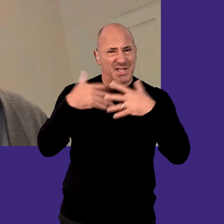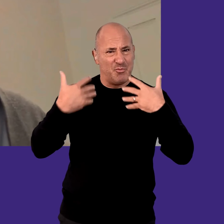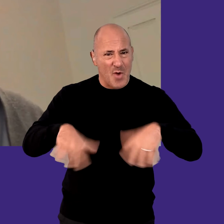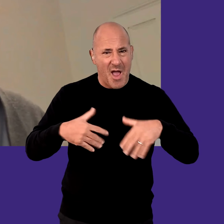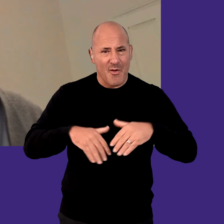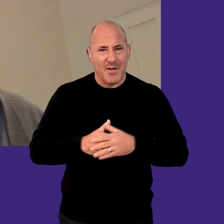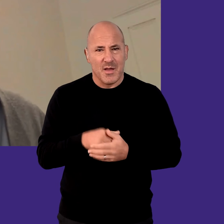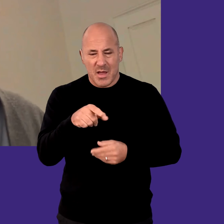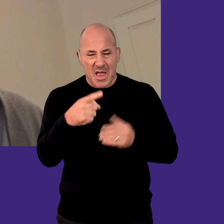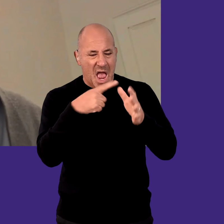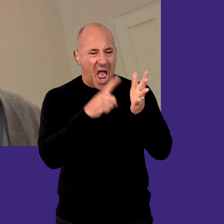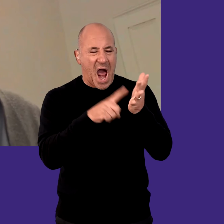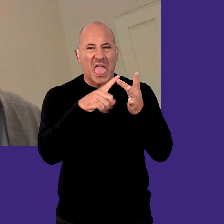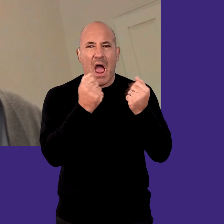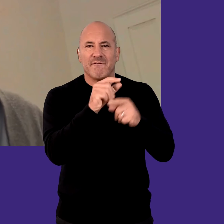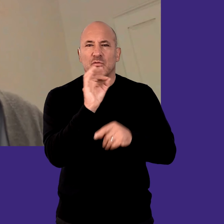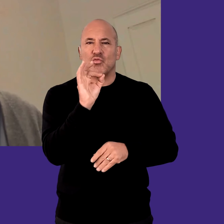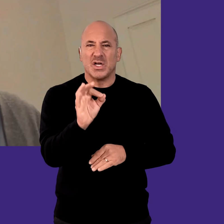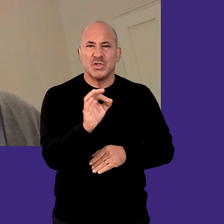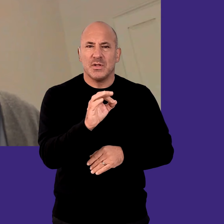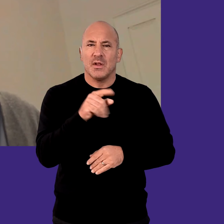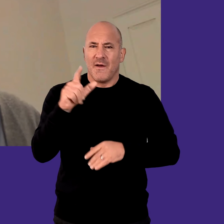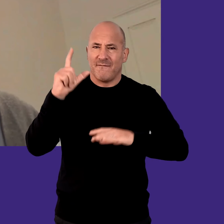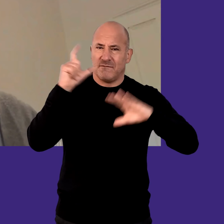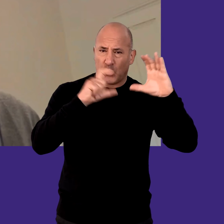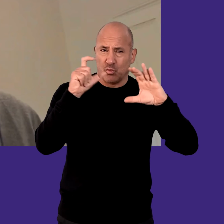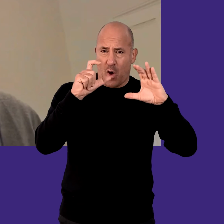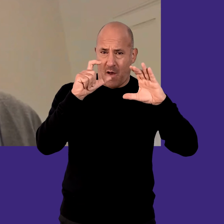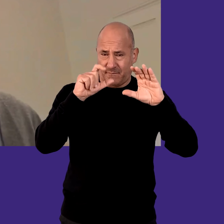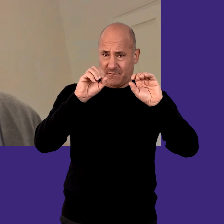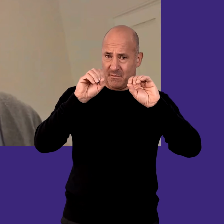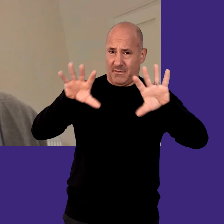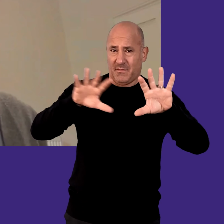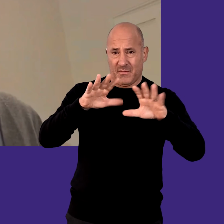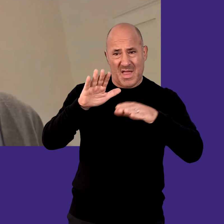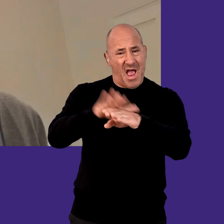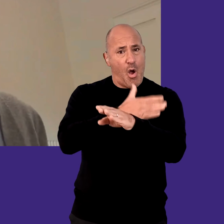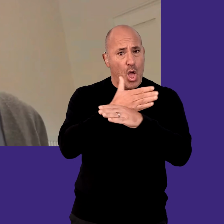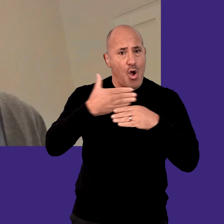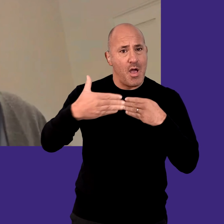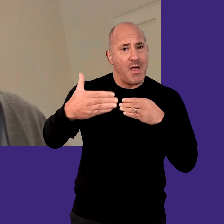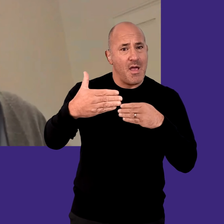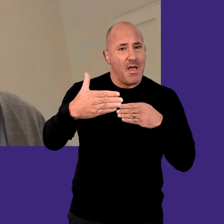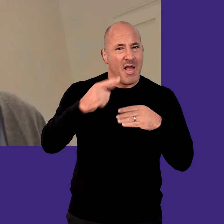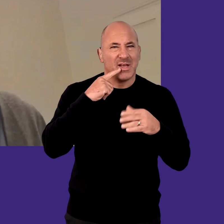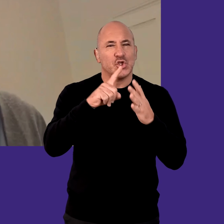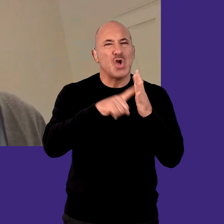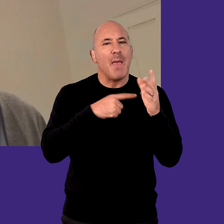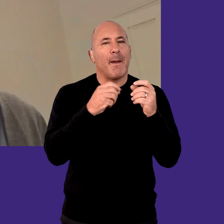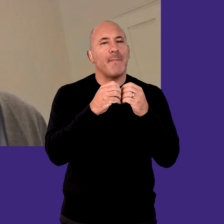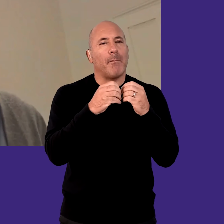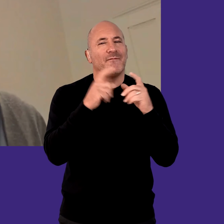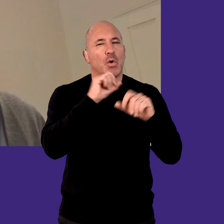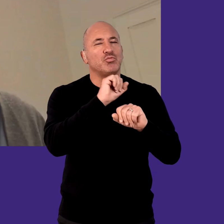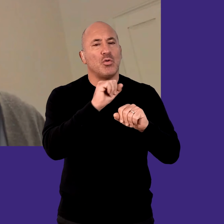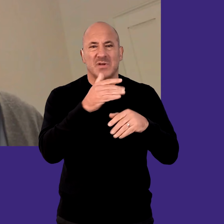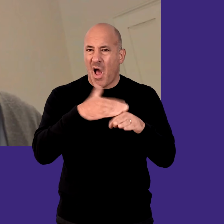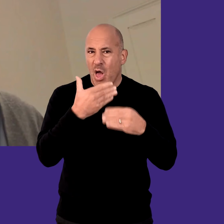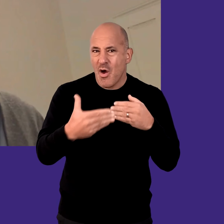inclusivity of the project. A question from Ali about how long the photographs were able to be showcased. I think they were Jamie